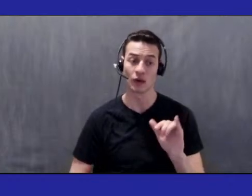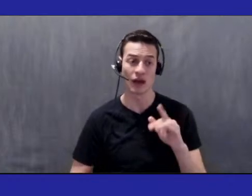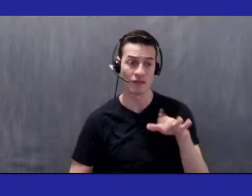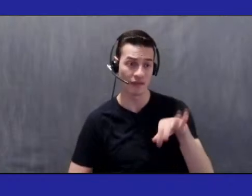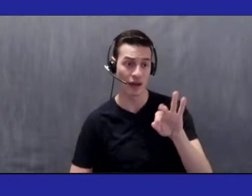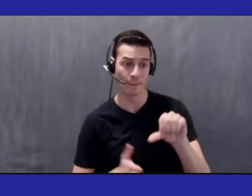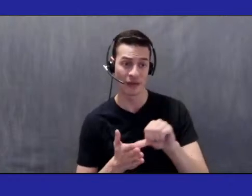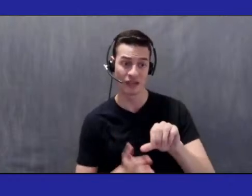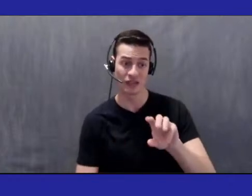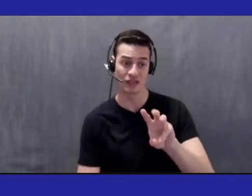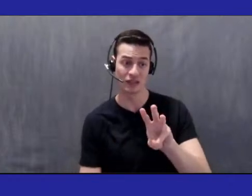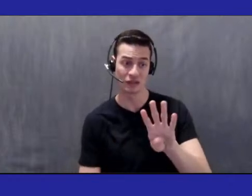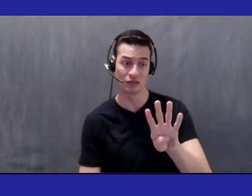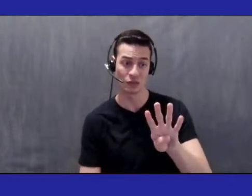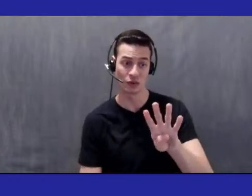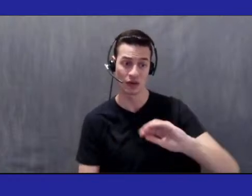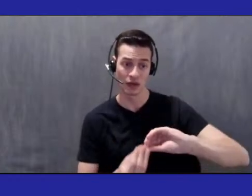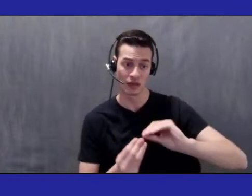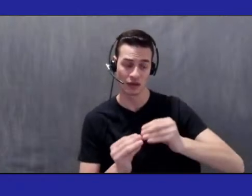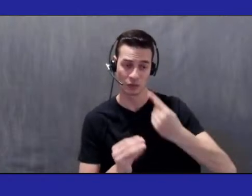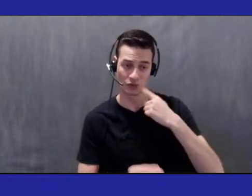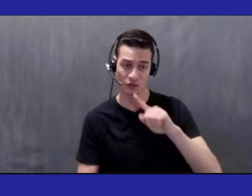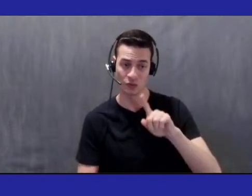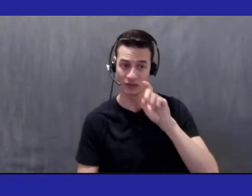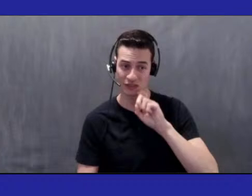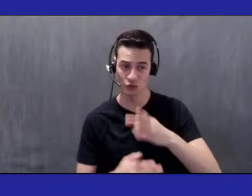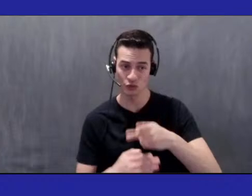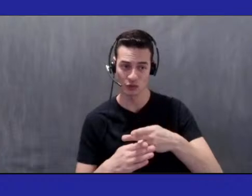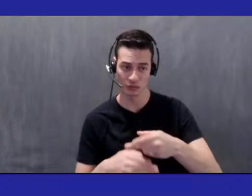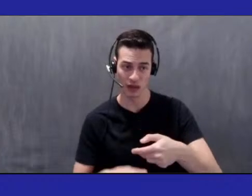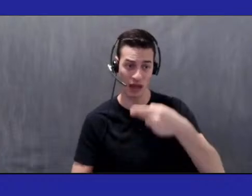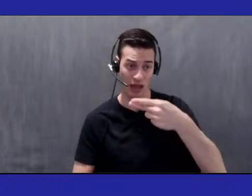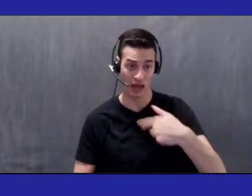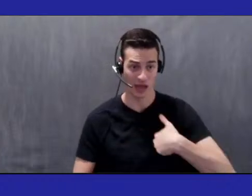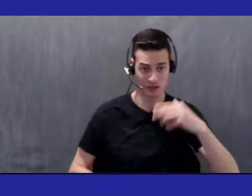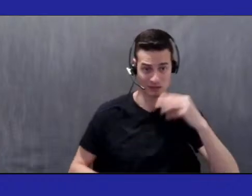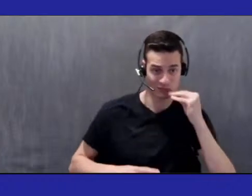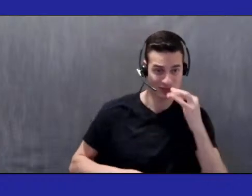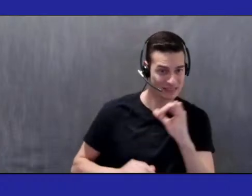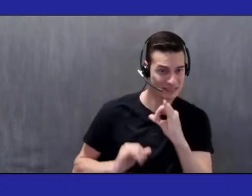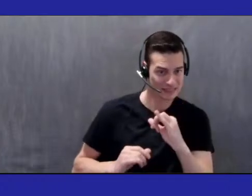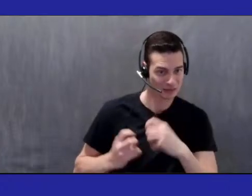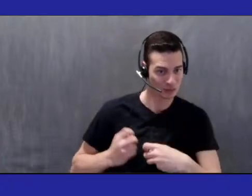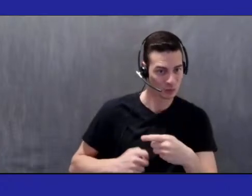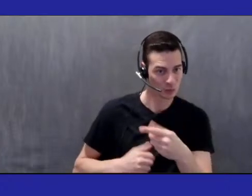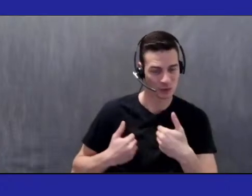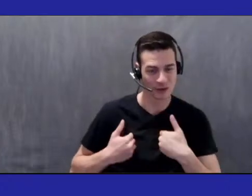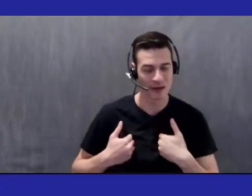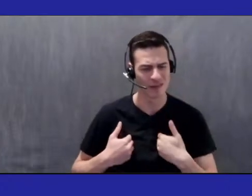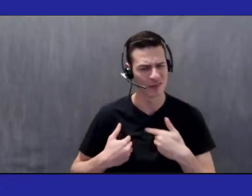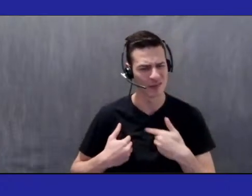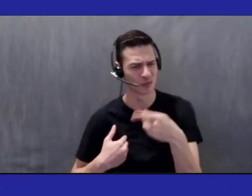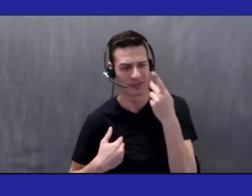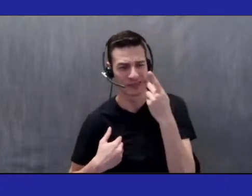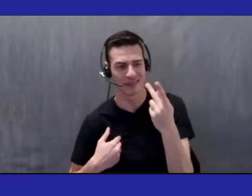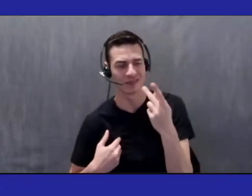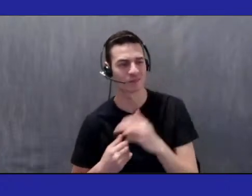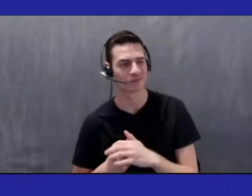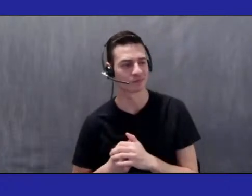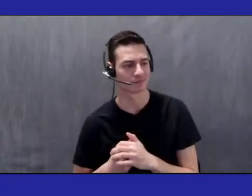sexual harassment is high, and I experience the same issue that you have, do you find that a lot of your